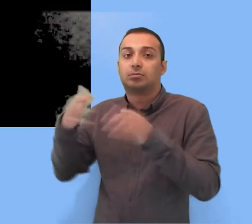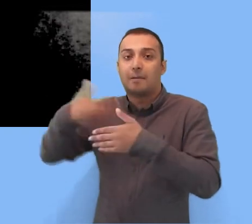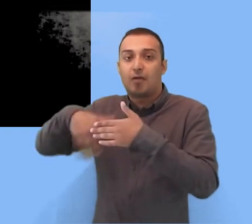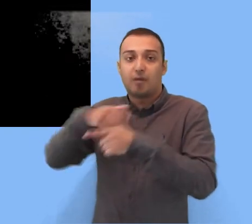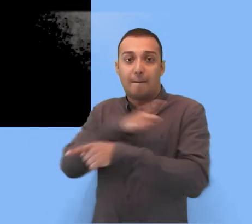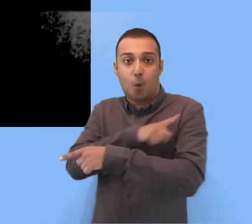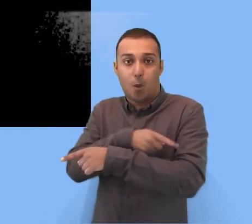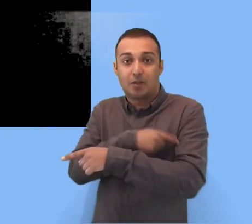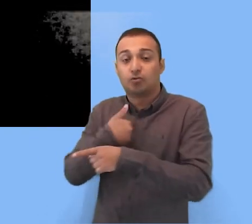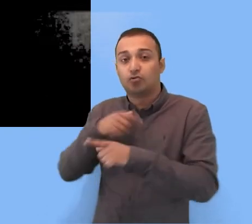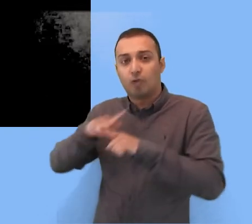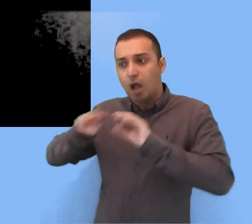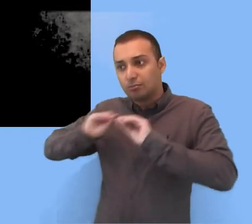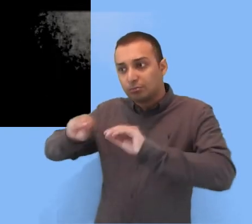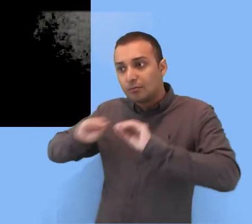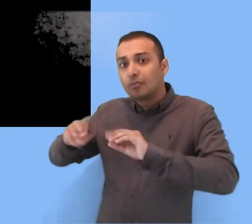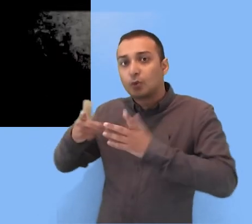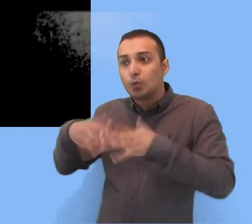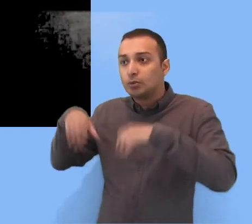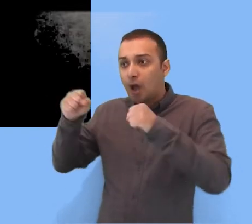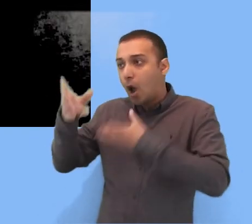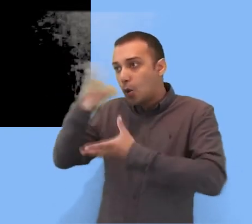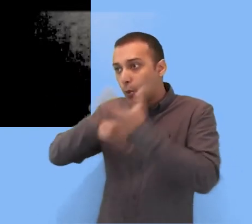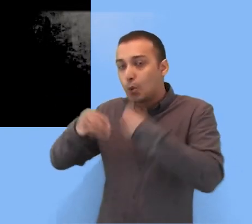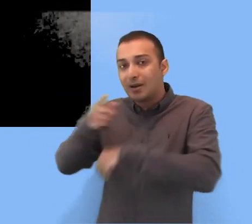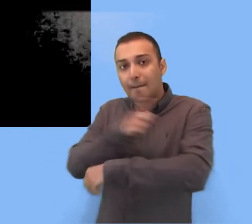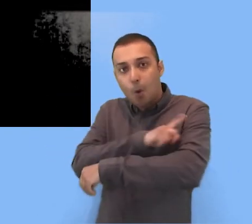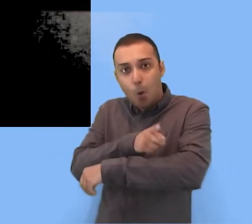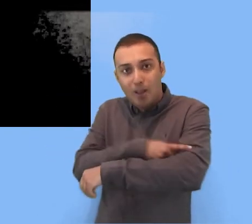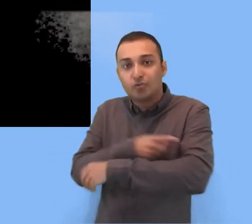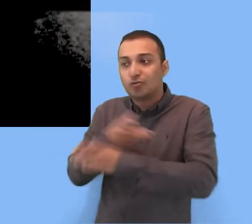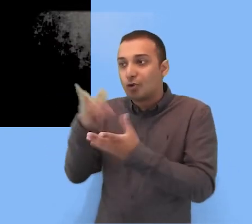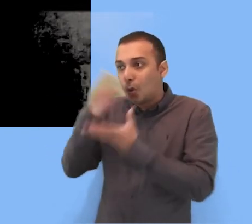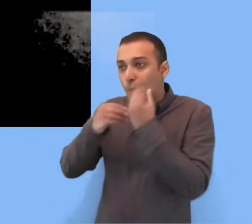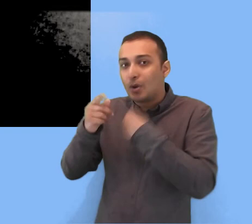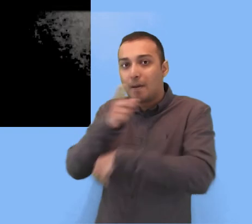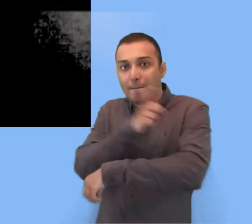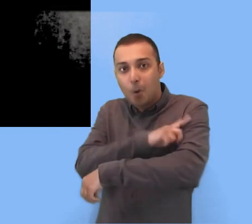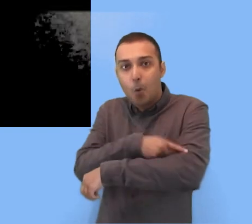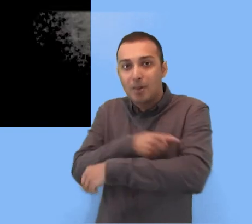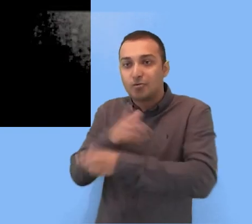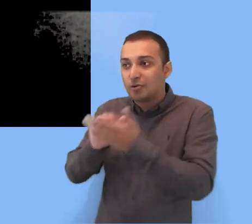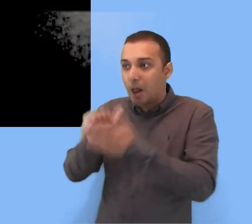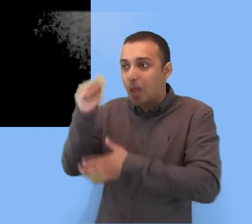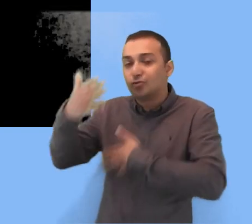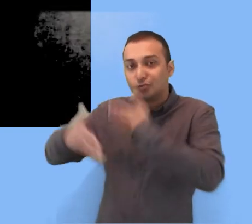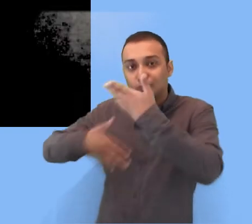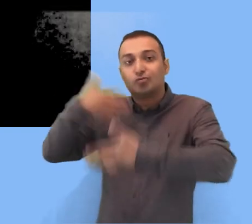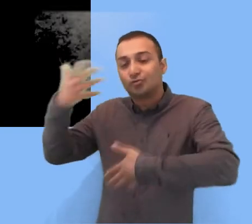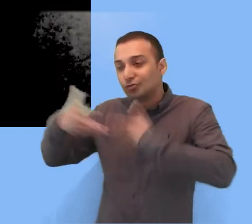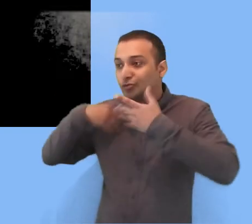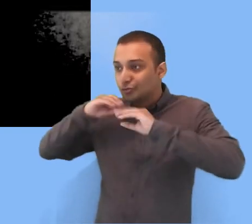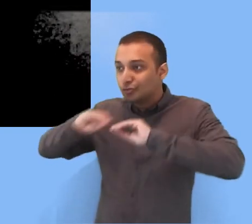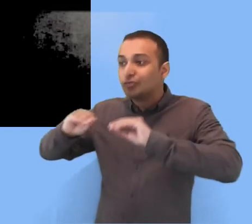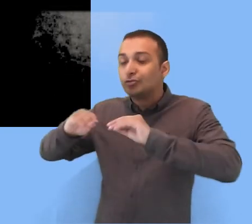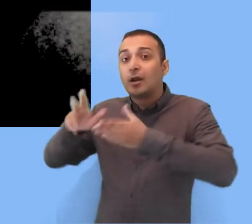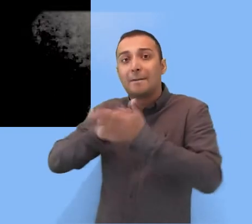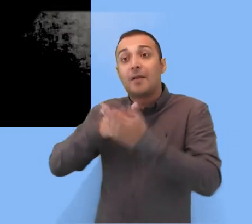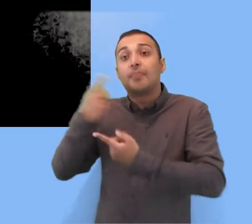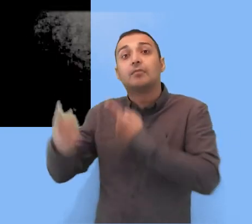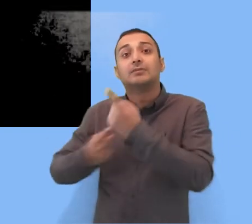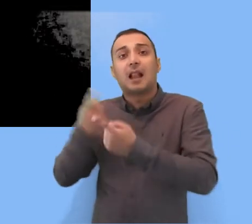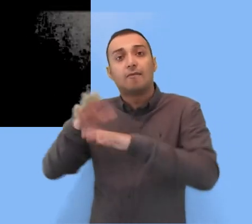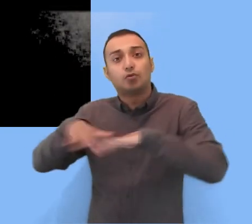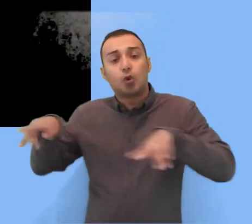trying to learn Polish words and speaking Polish a little bit and what have you. And what they found was that, as well as the sort of exposure to that